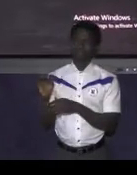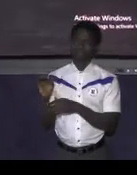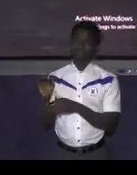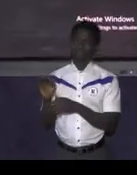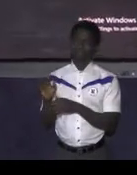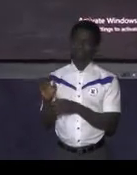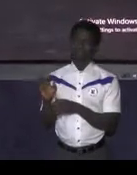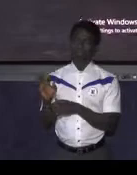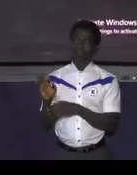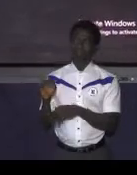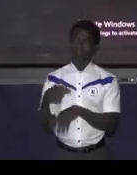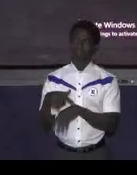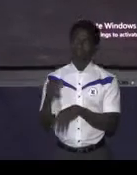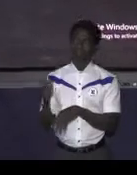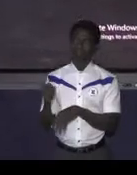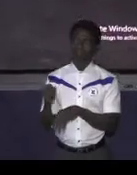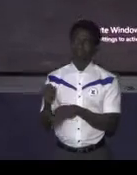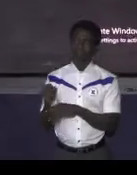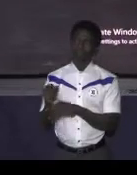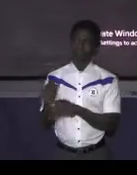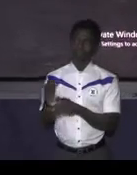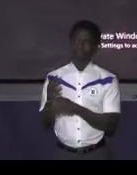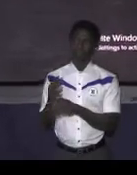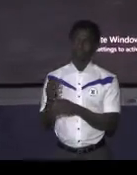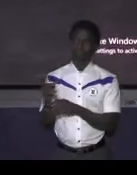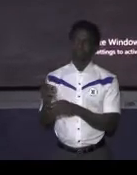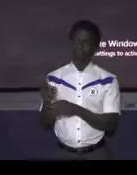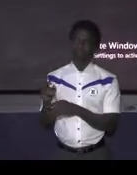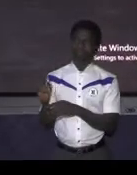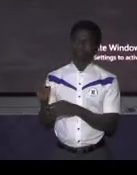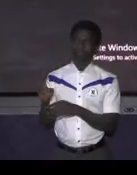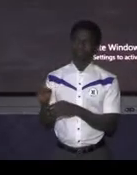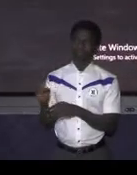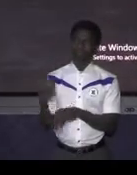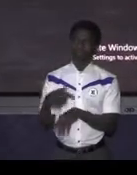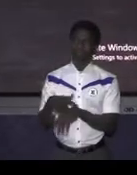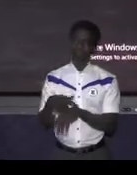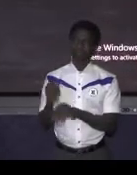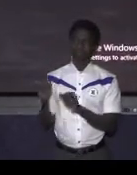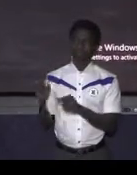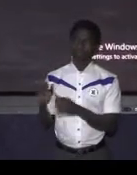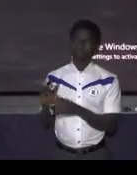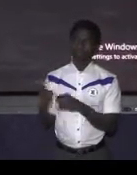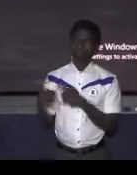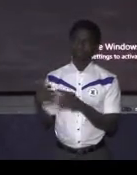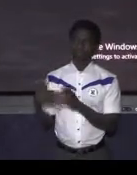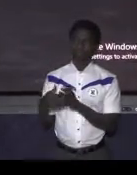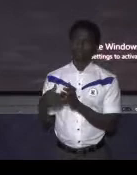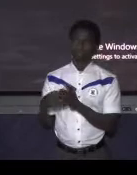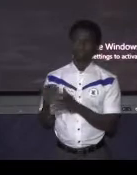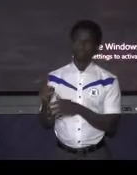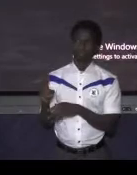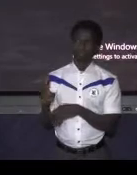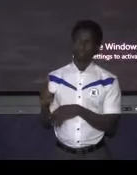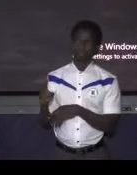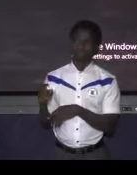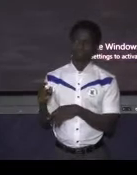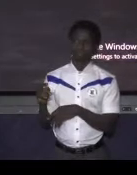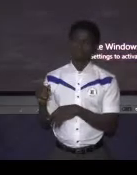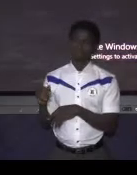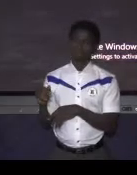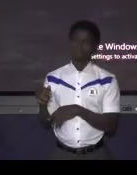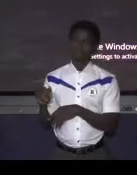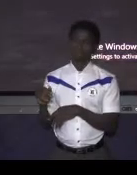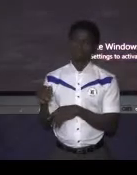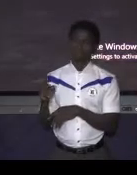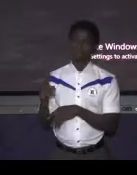9 times, remaining 1. 2 goes in 12 6 times. 2 can still go. 2 goes in 19 9 times, remaining 1.